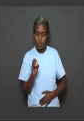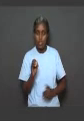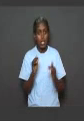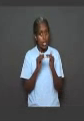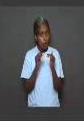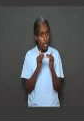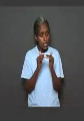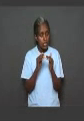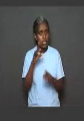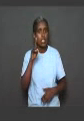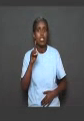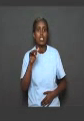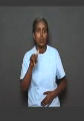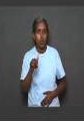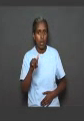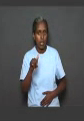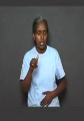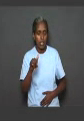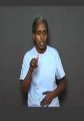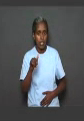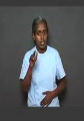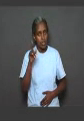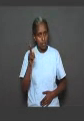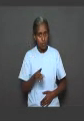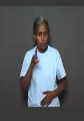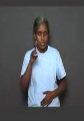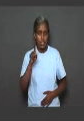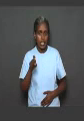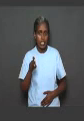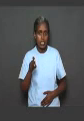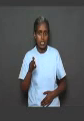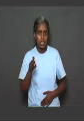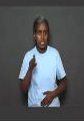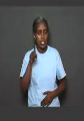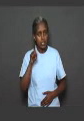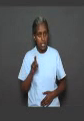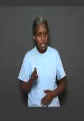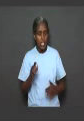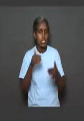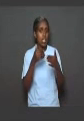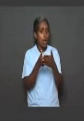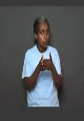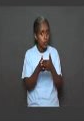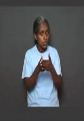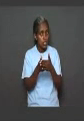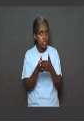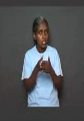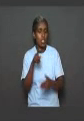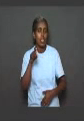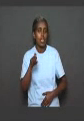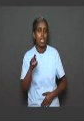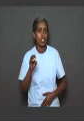equals dy by dx as x approaches